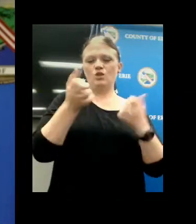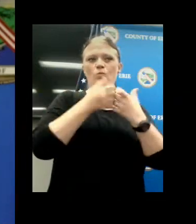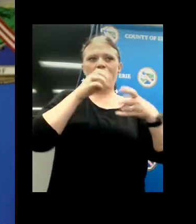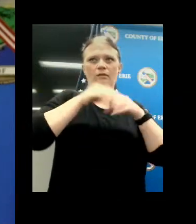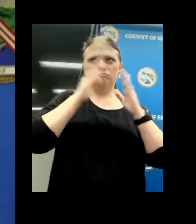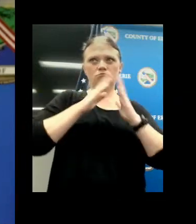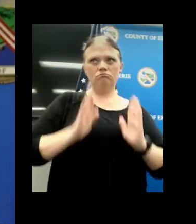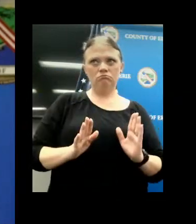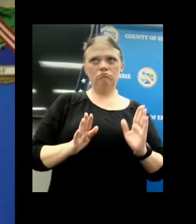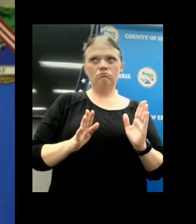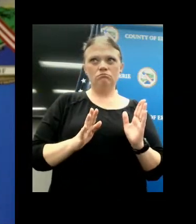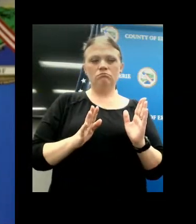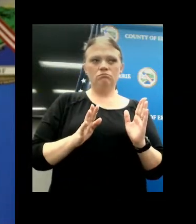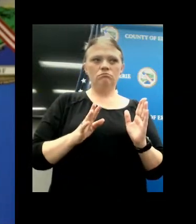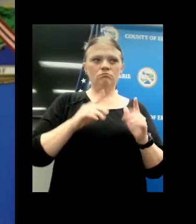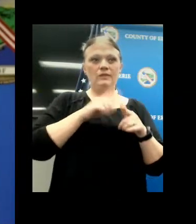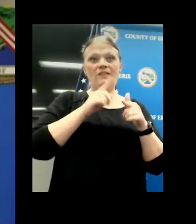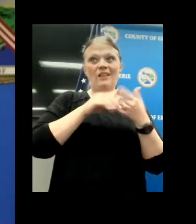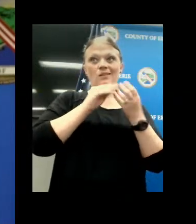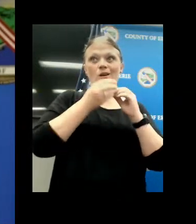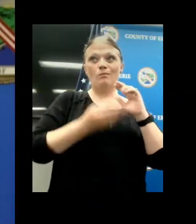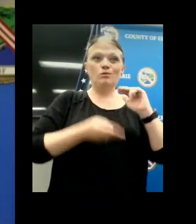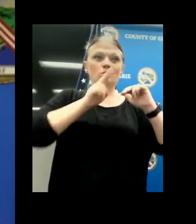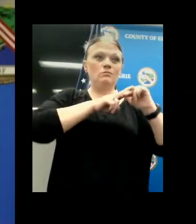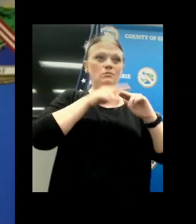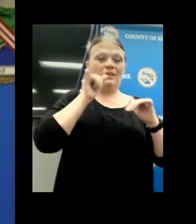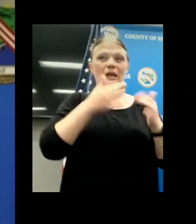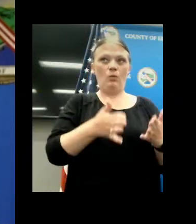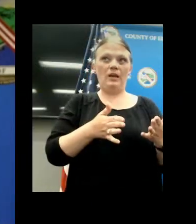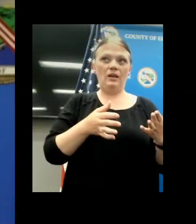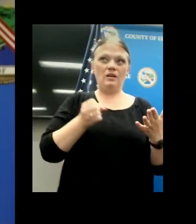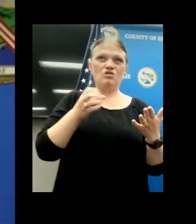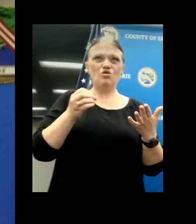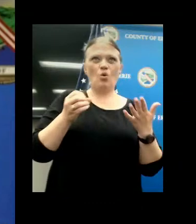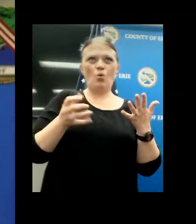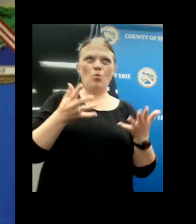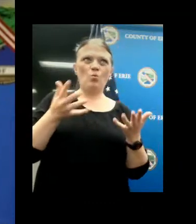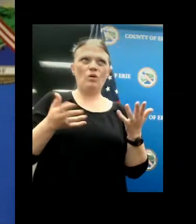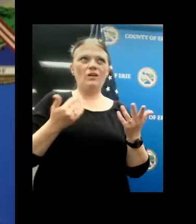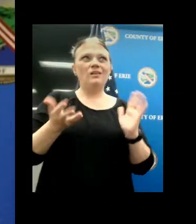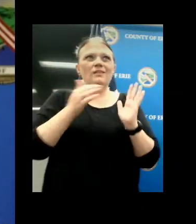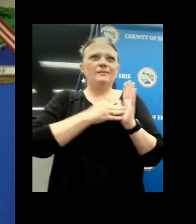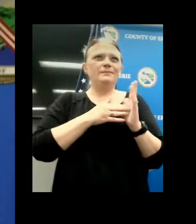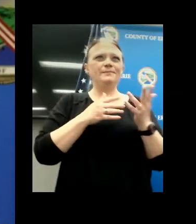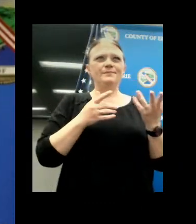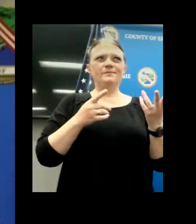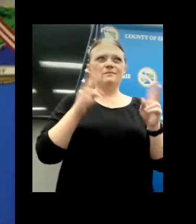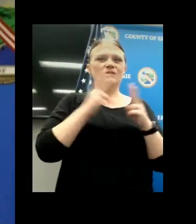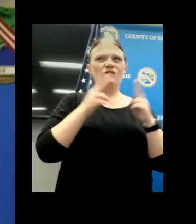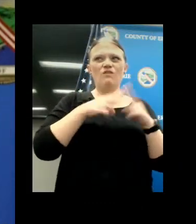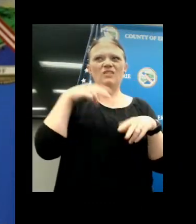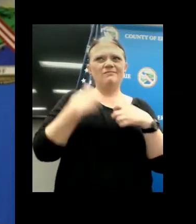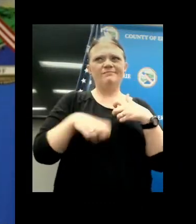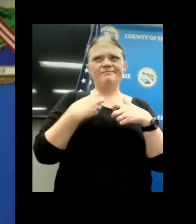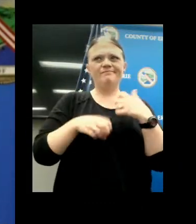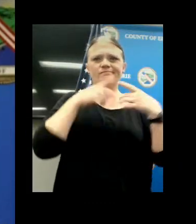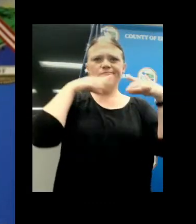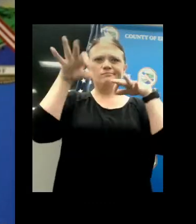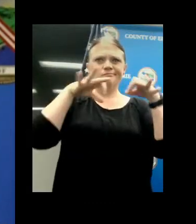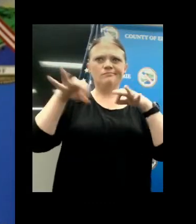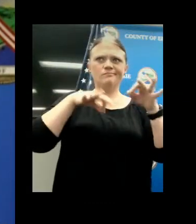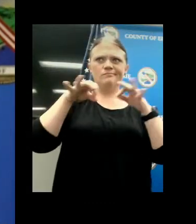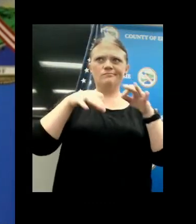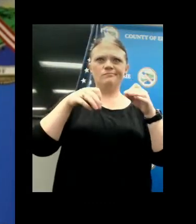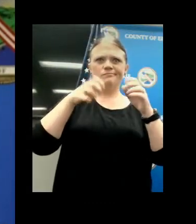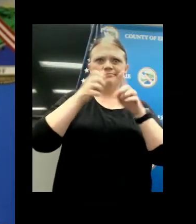within the home and jack up the numbers that way. So it's again, it's very difficult to